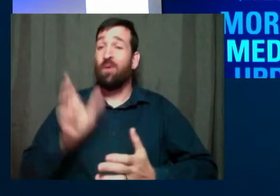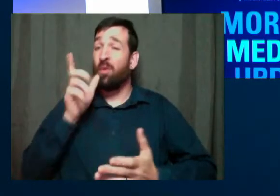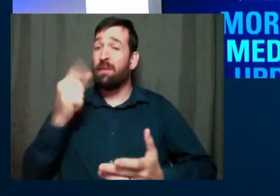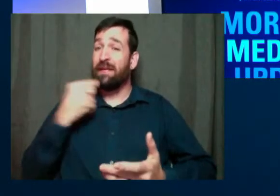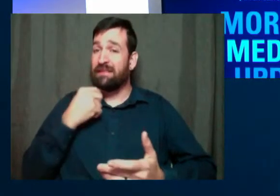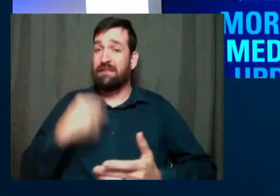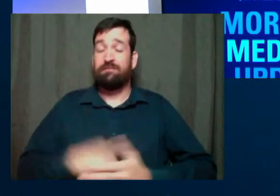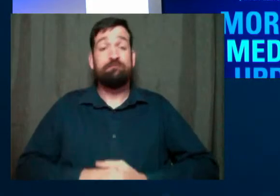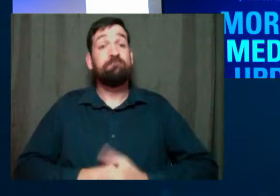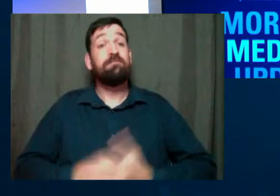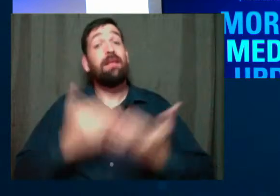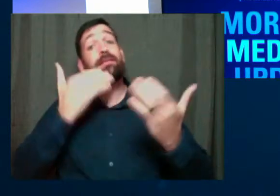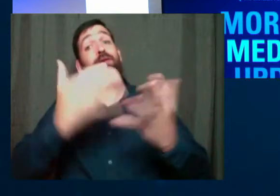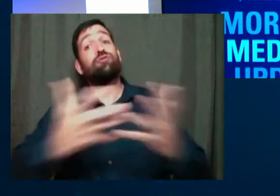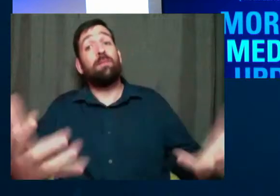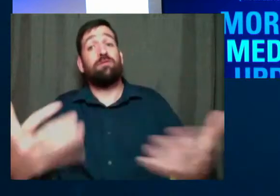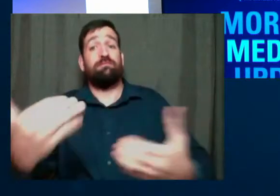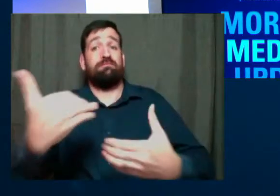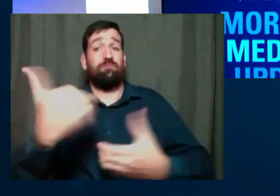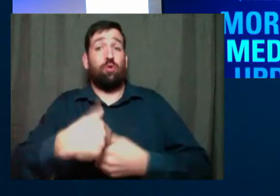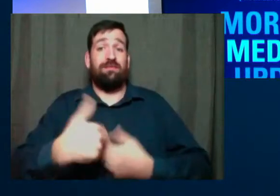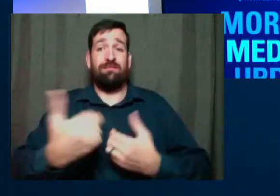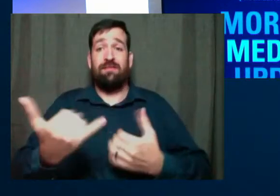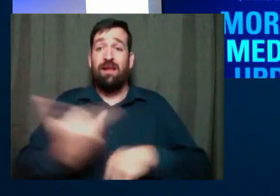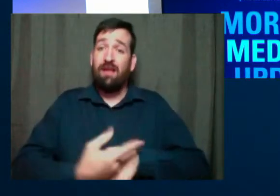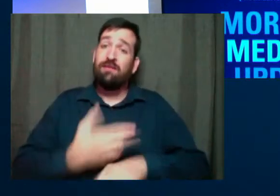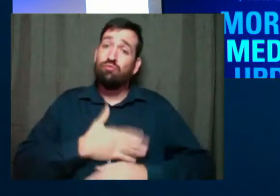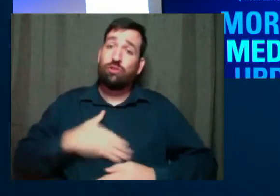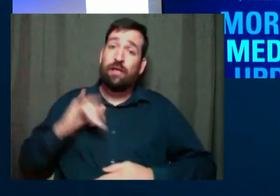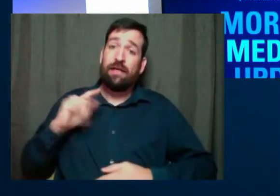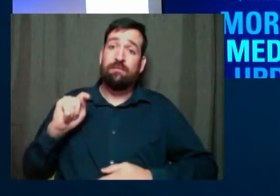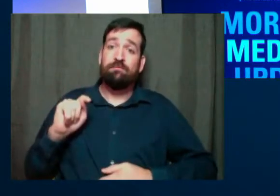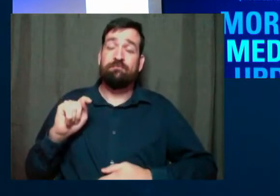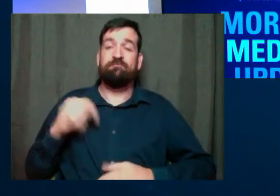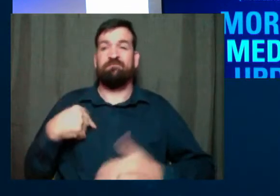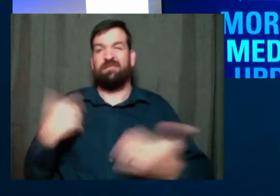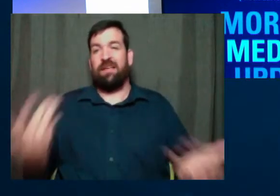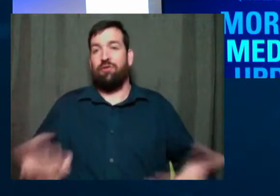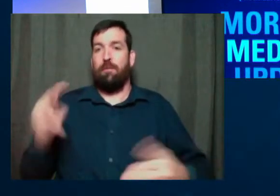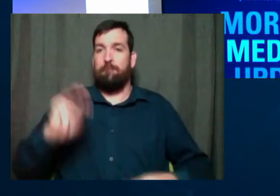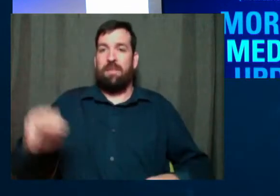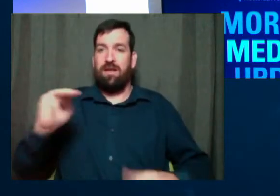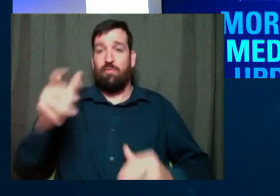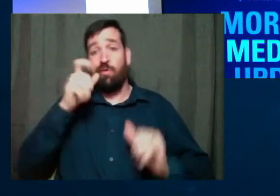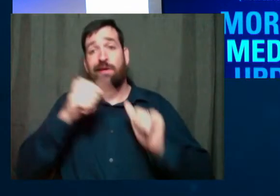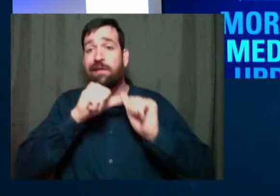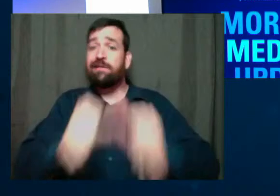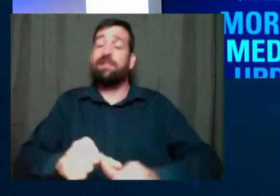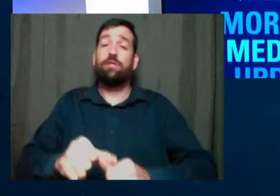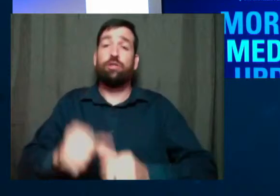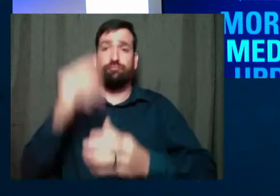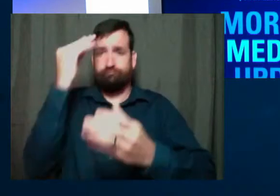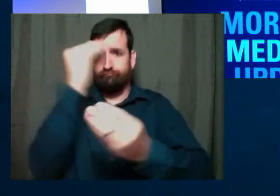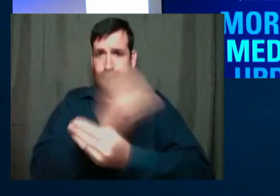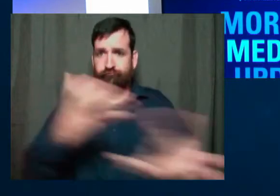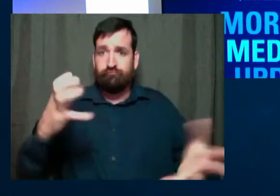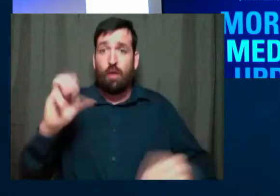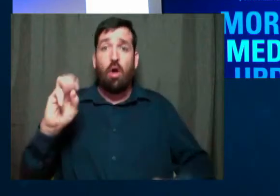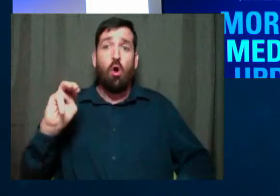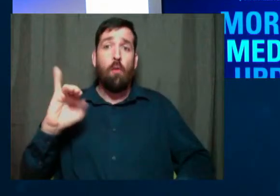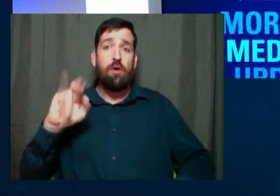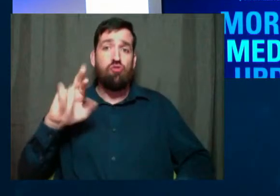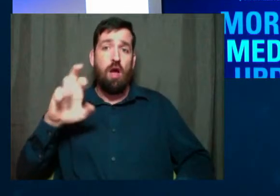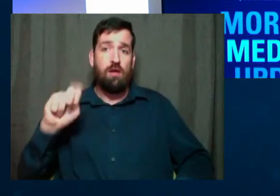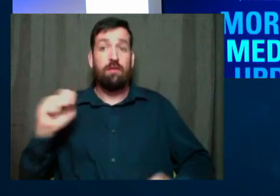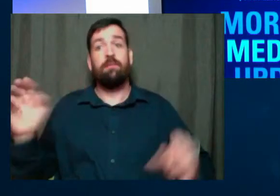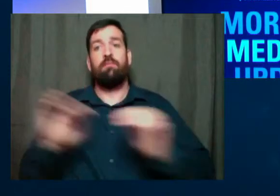everyone, thanks so much for being with us today. We really appreciate you being here on this Monday. We're going to continue to stay ahead of Omicron. We're going to take more of your